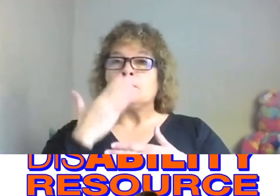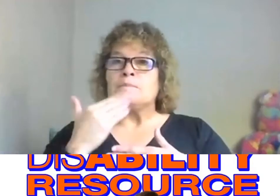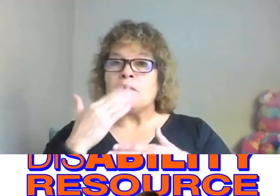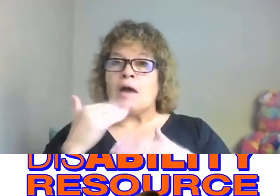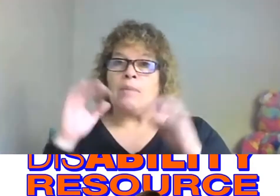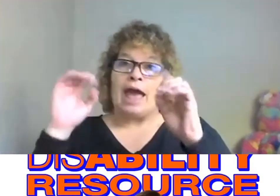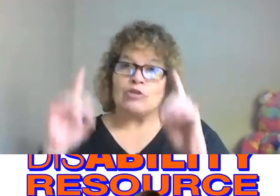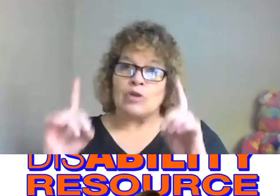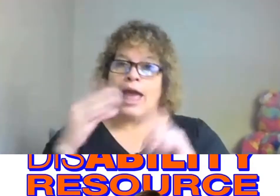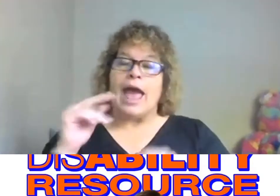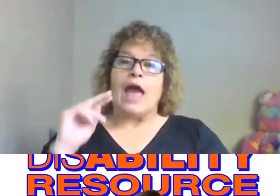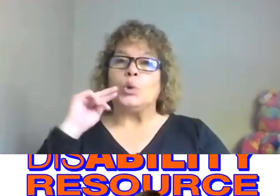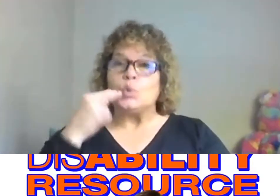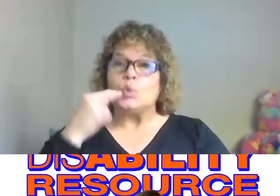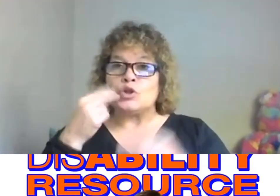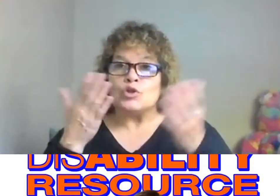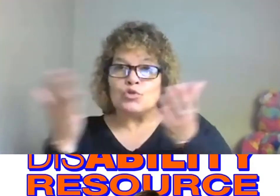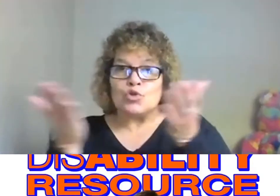nutrition services.